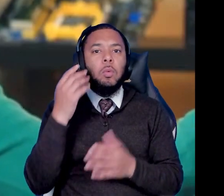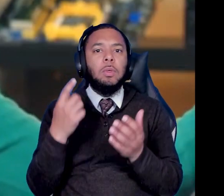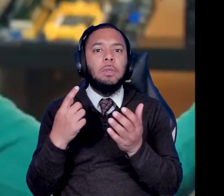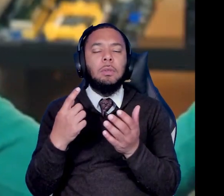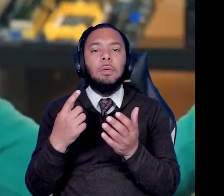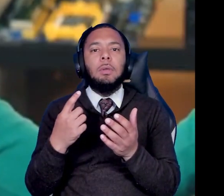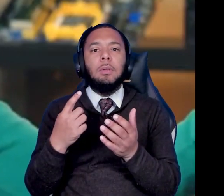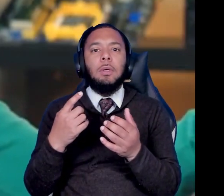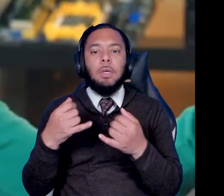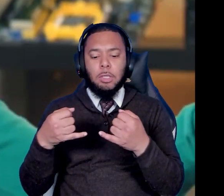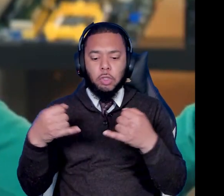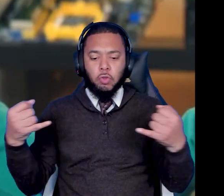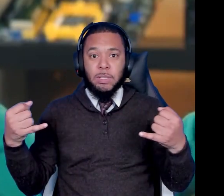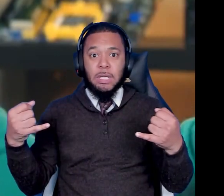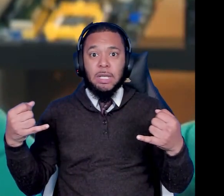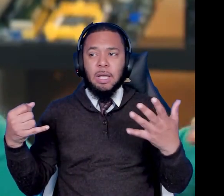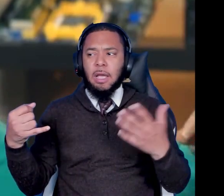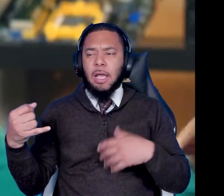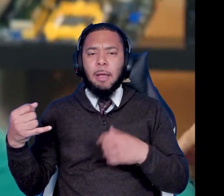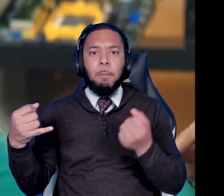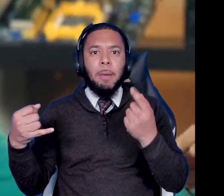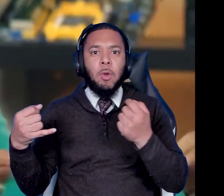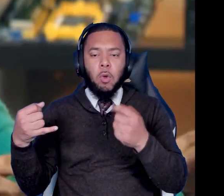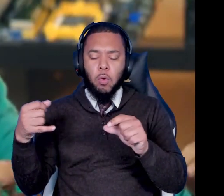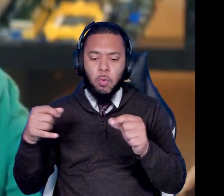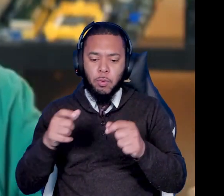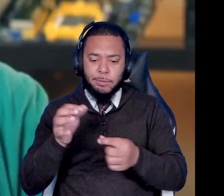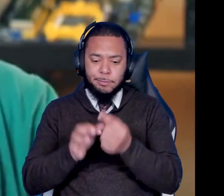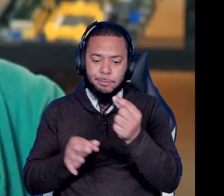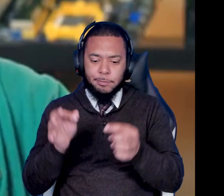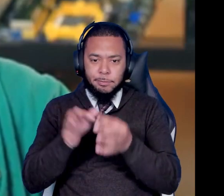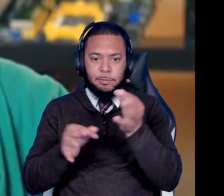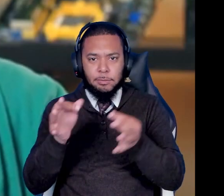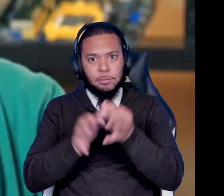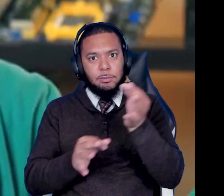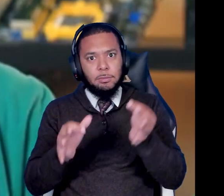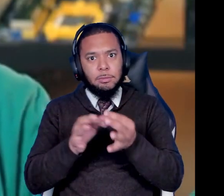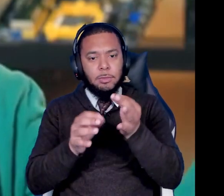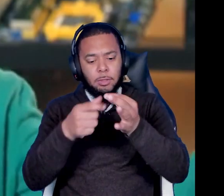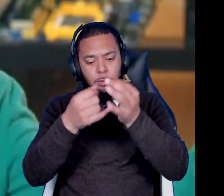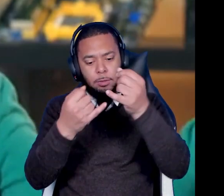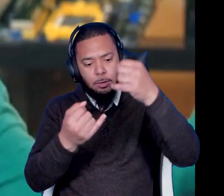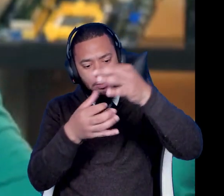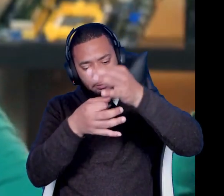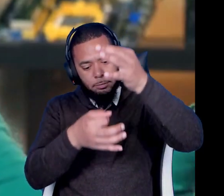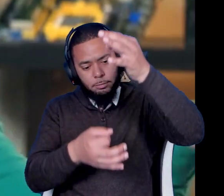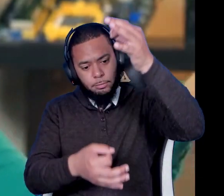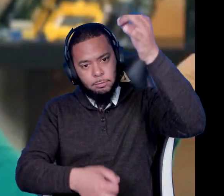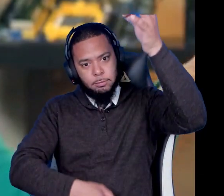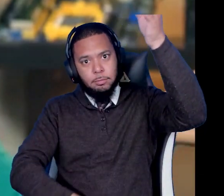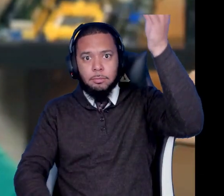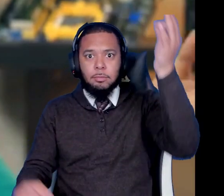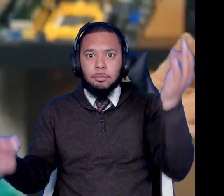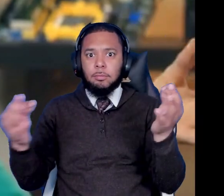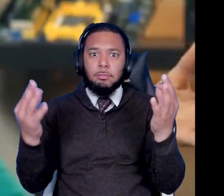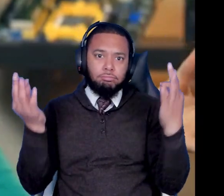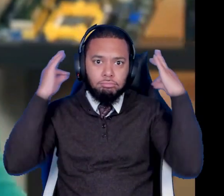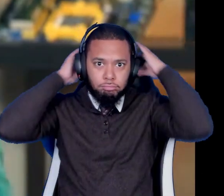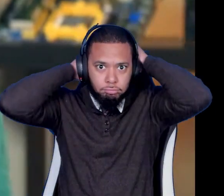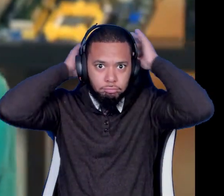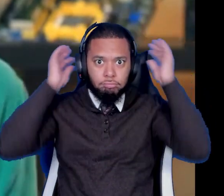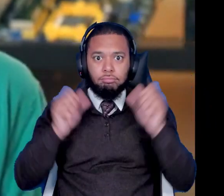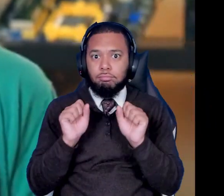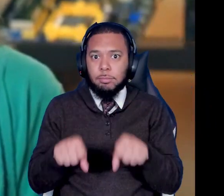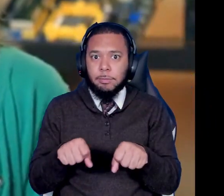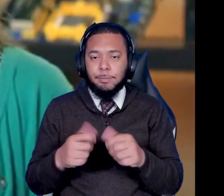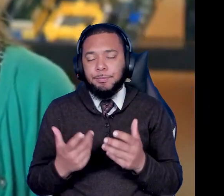and you put like popcorn or beads or something and you string them all together so that it makes one big long necklace or